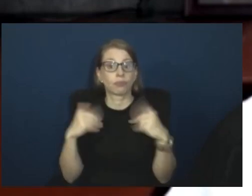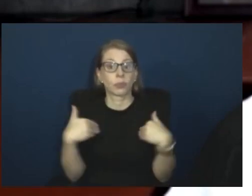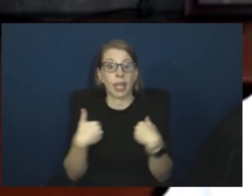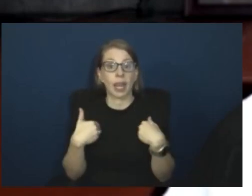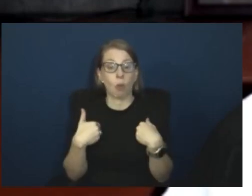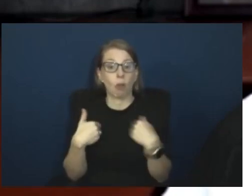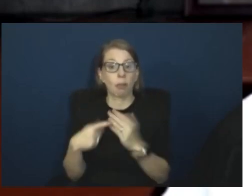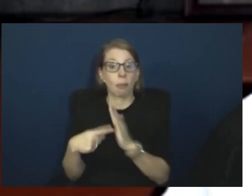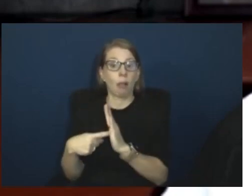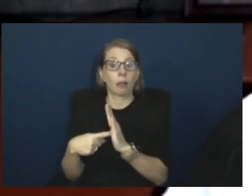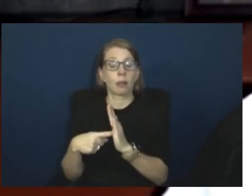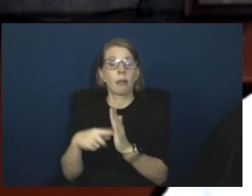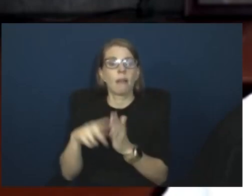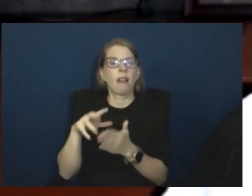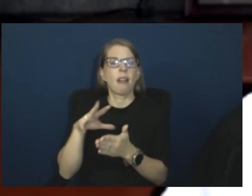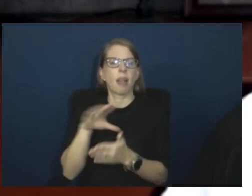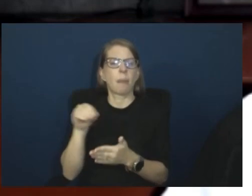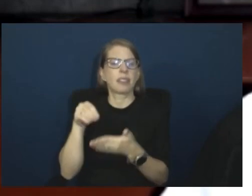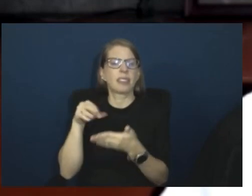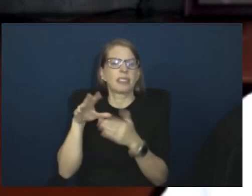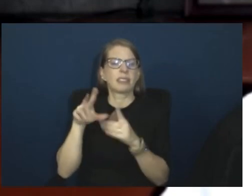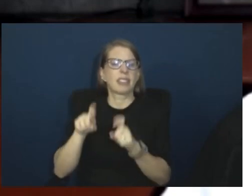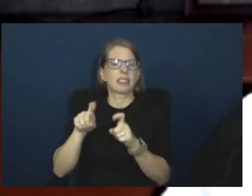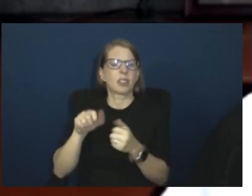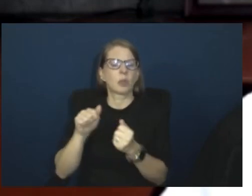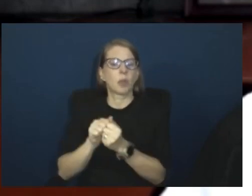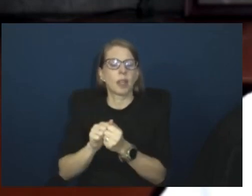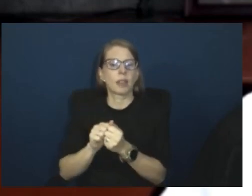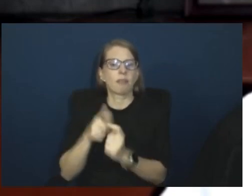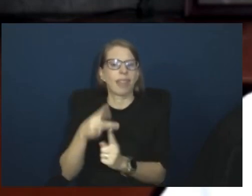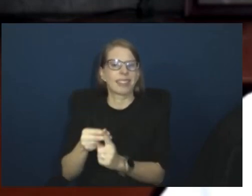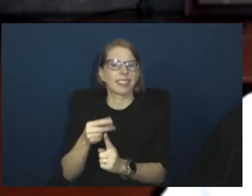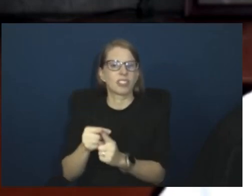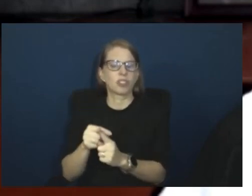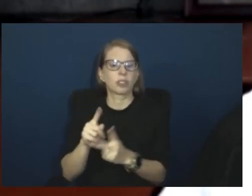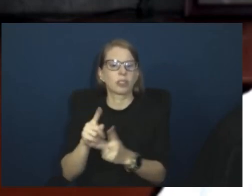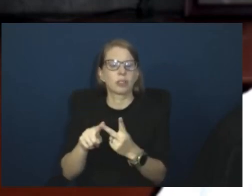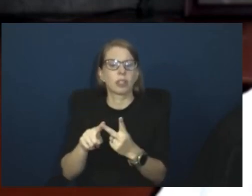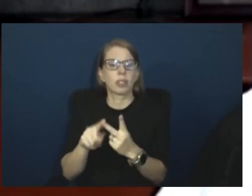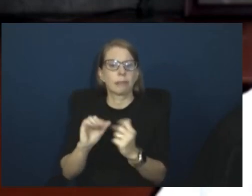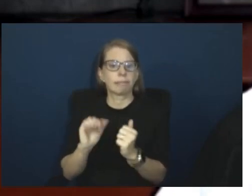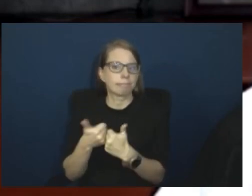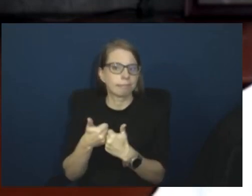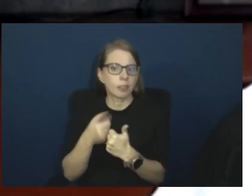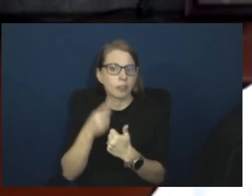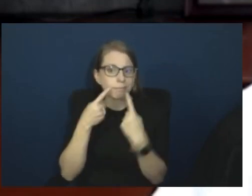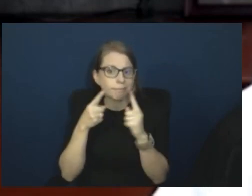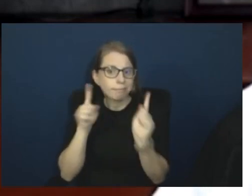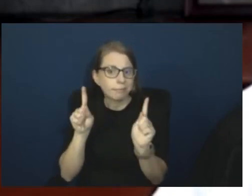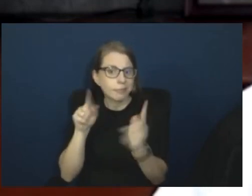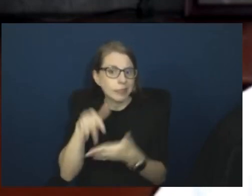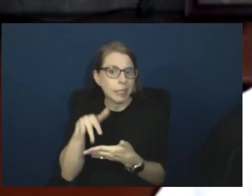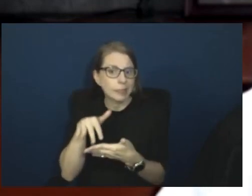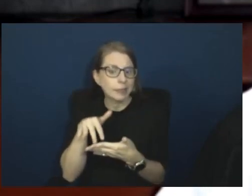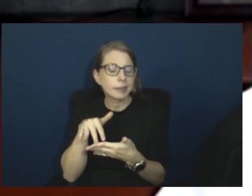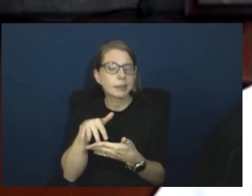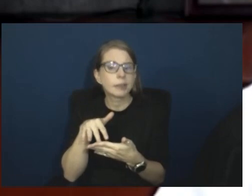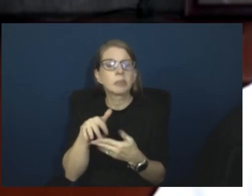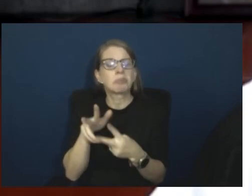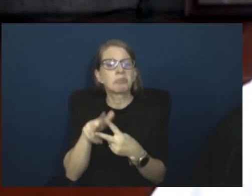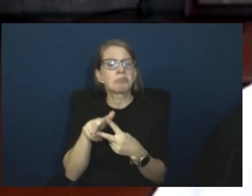the company tested with vaccination and then challenge efficacy studies. So it should